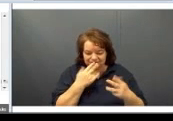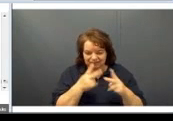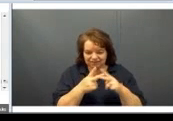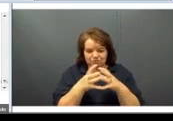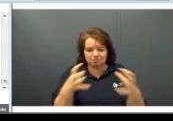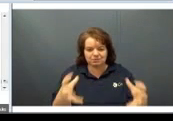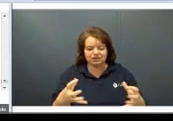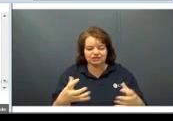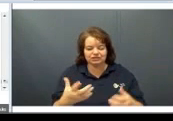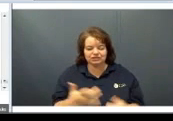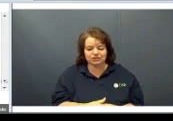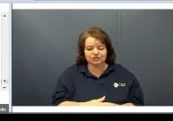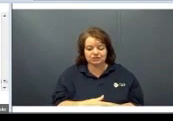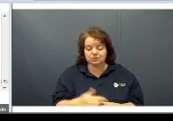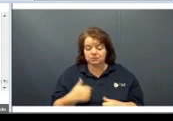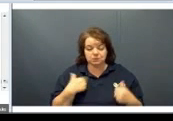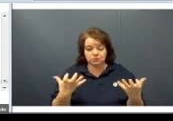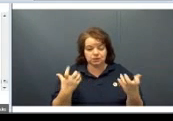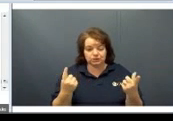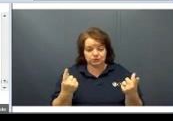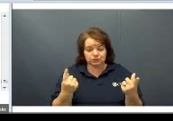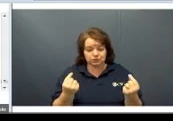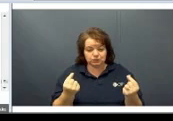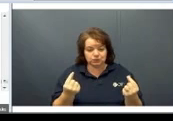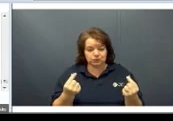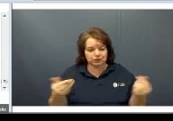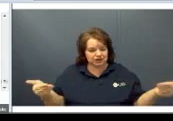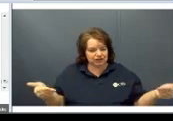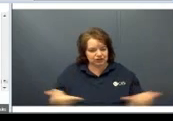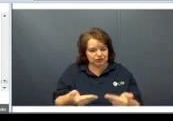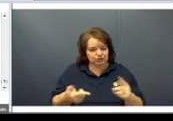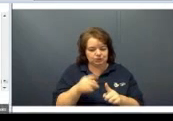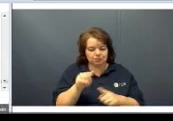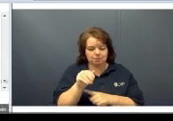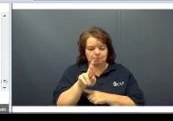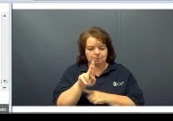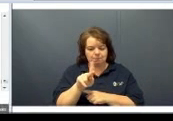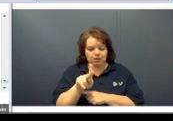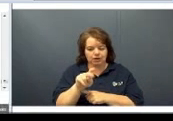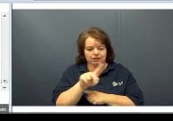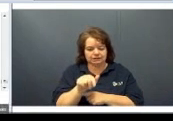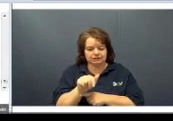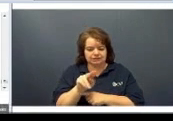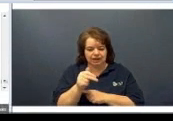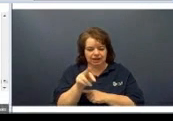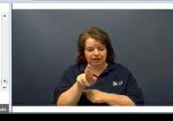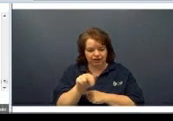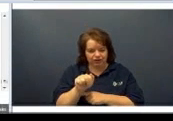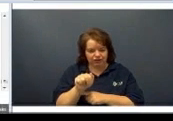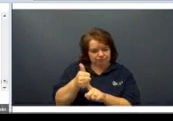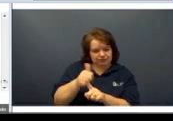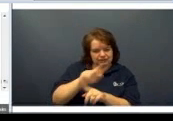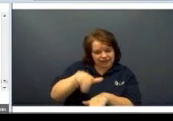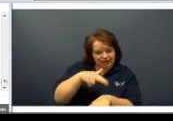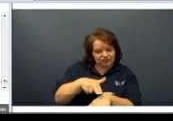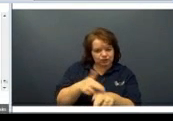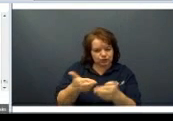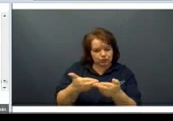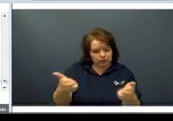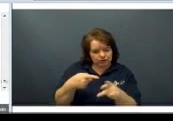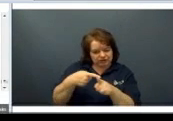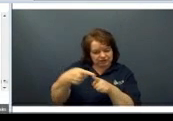Okay. Well, thank you very much. And what I'd like to do is introduce you to Mark